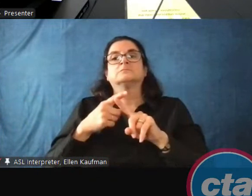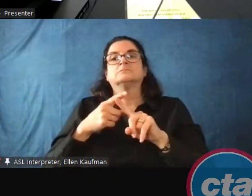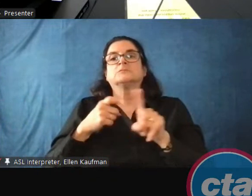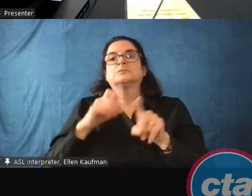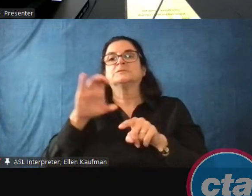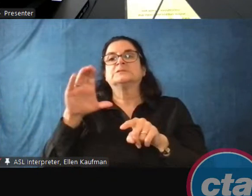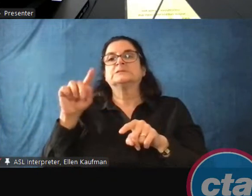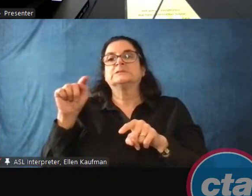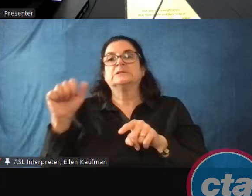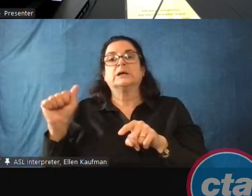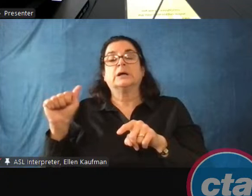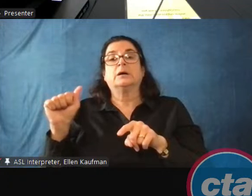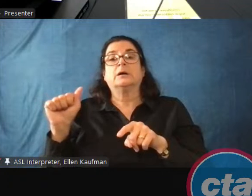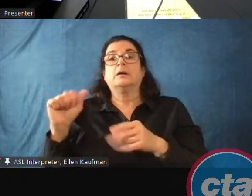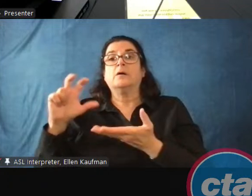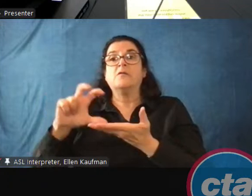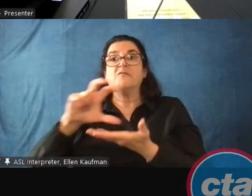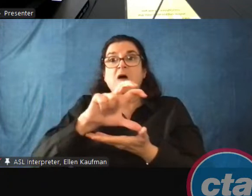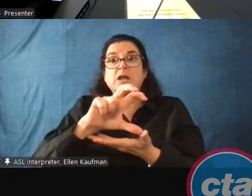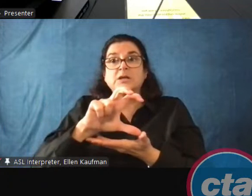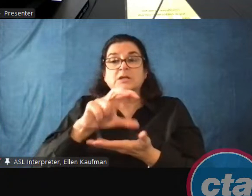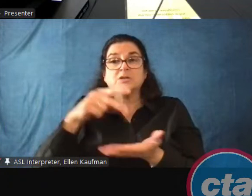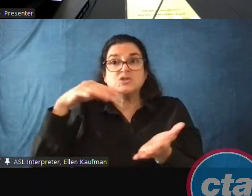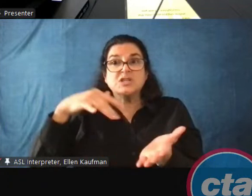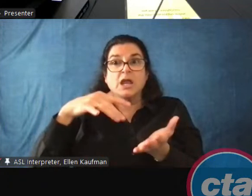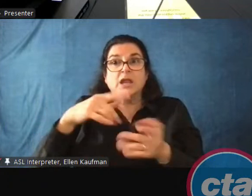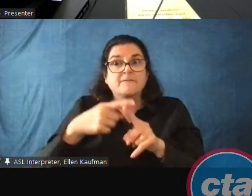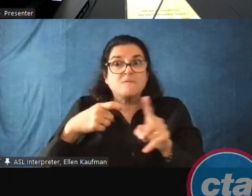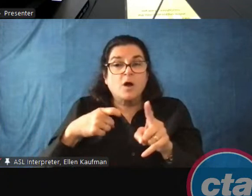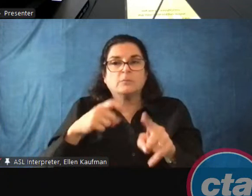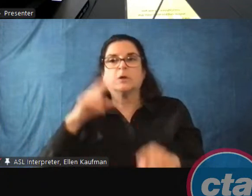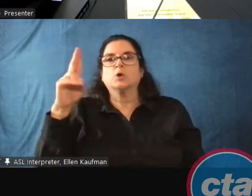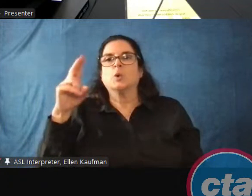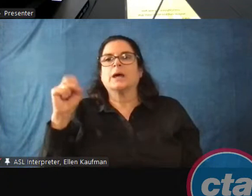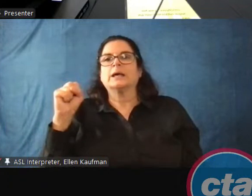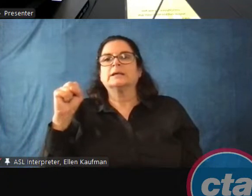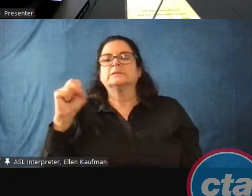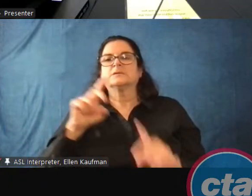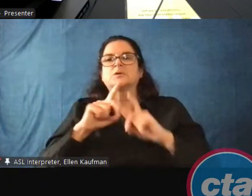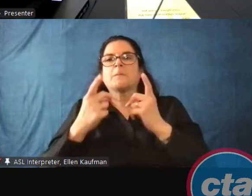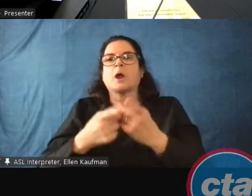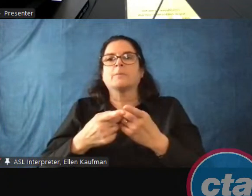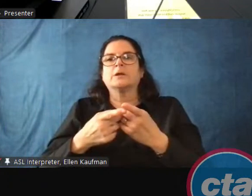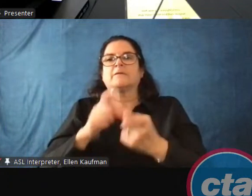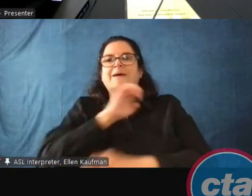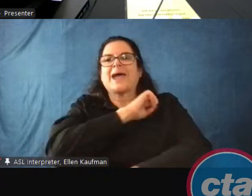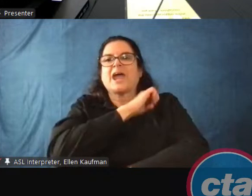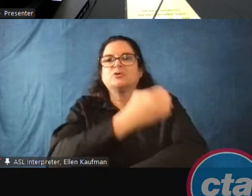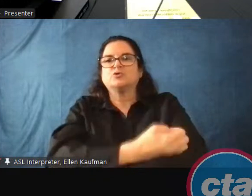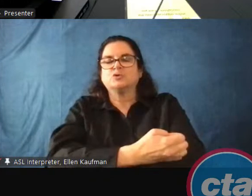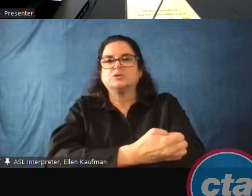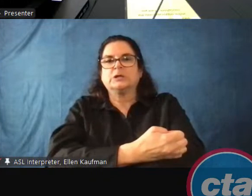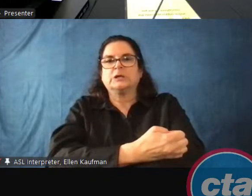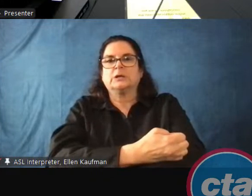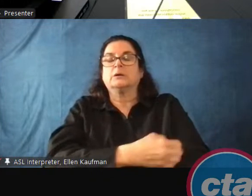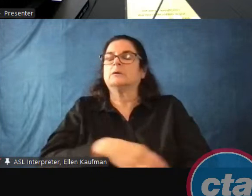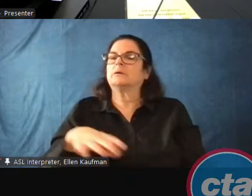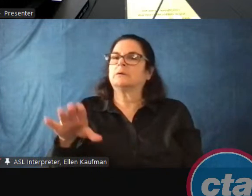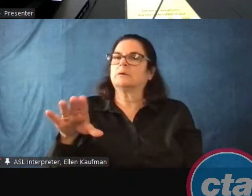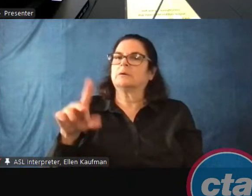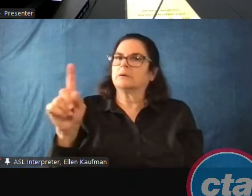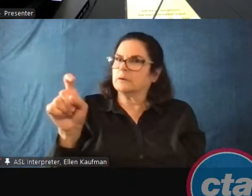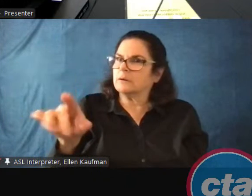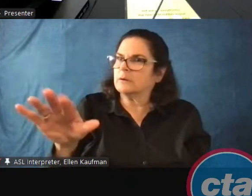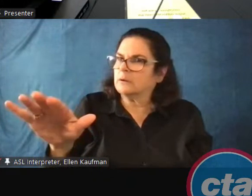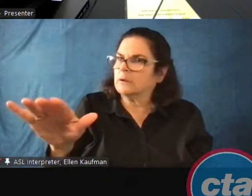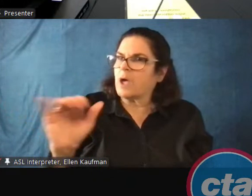study was funded by the US Department of Energy Vehicle Technologies Office. Thank you very much. So just to, how we